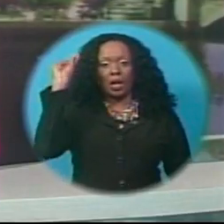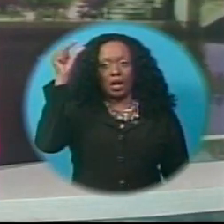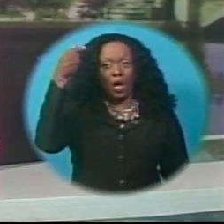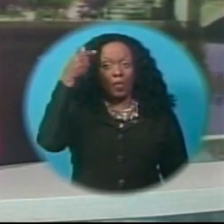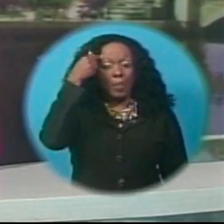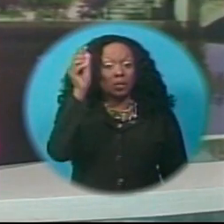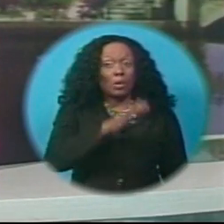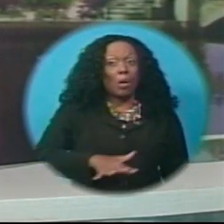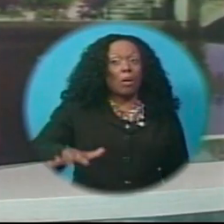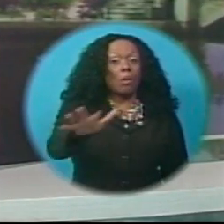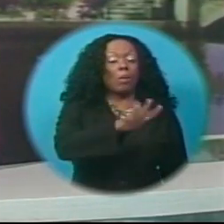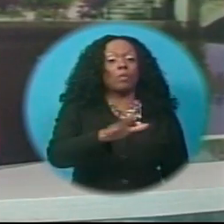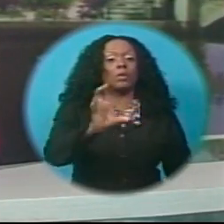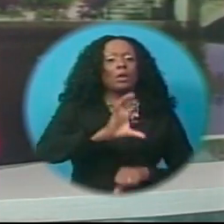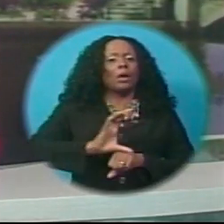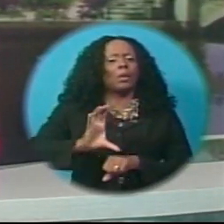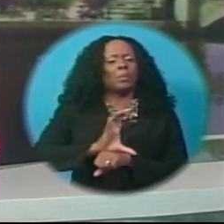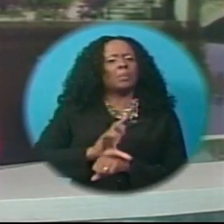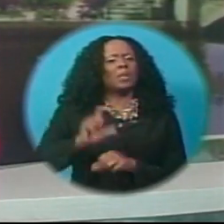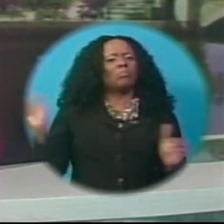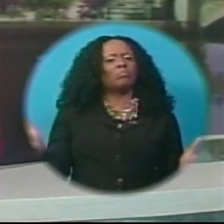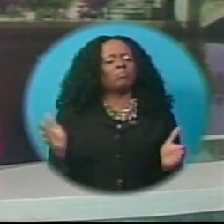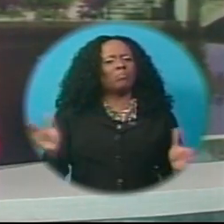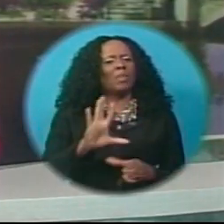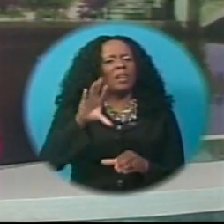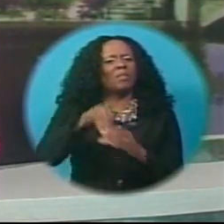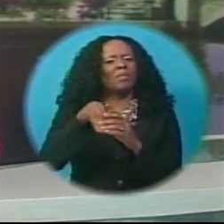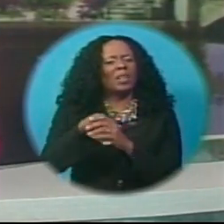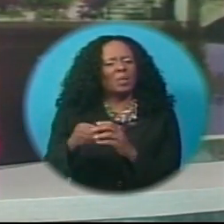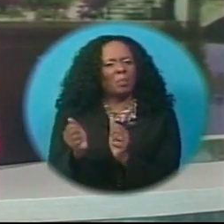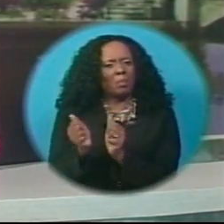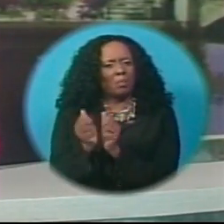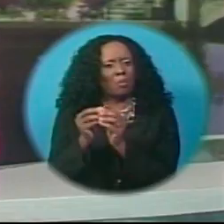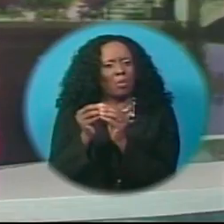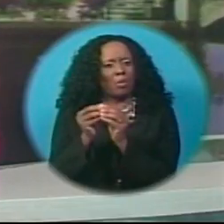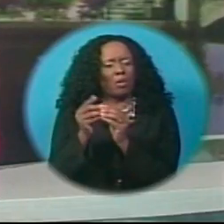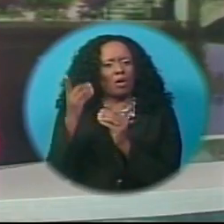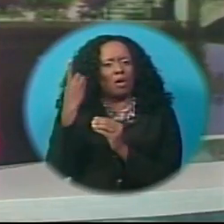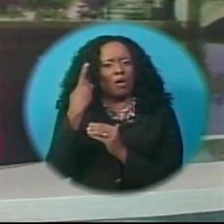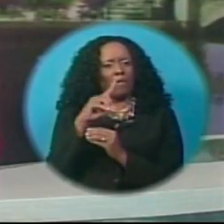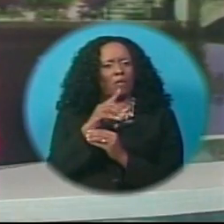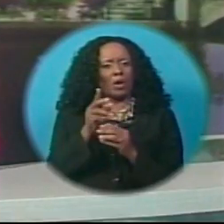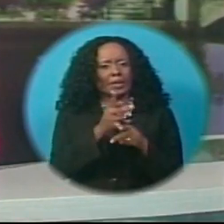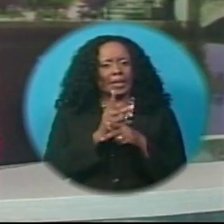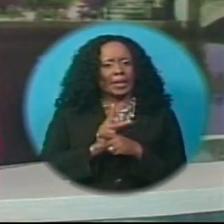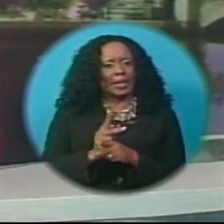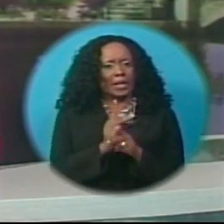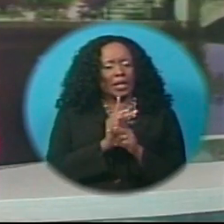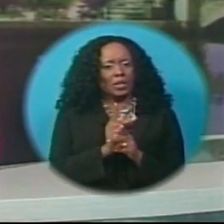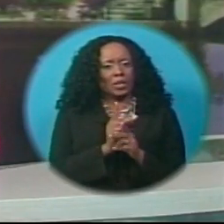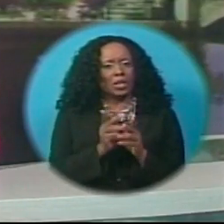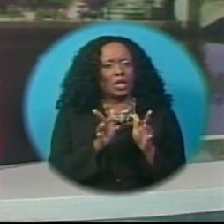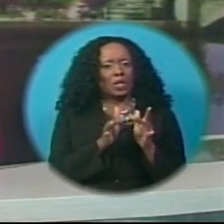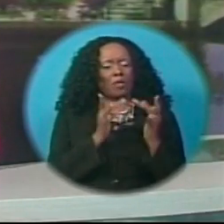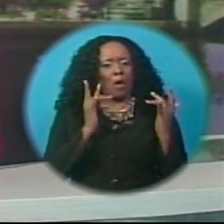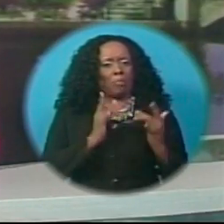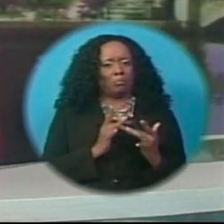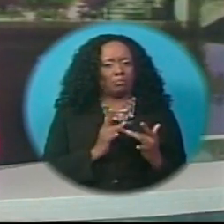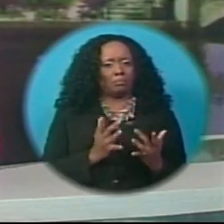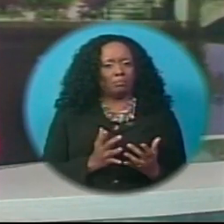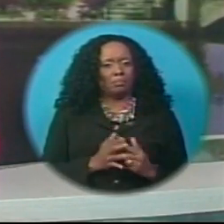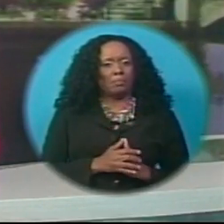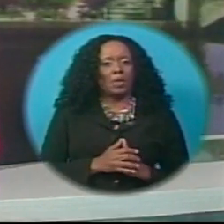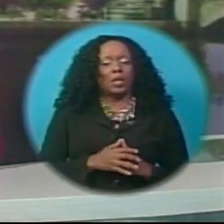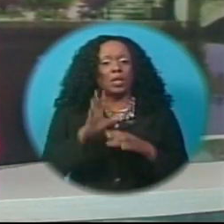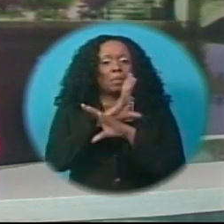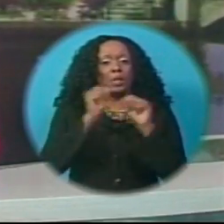Governments across the Caribbean are being encouraged to invest more in cardiovascular care. This comes from Vice President of the Caribbean